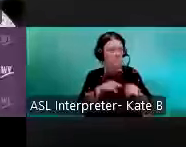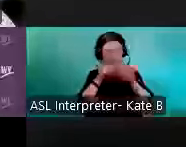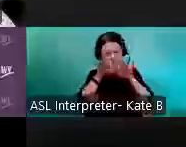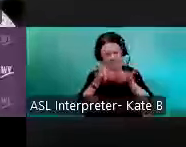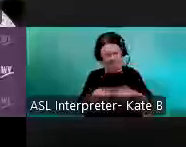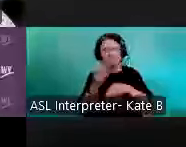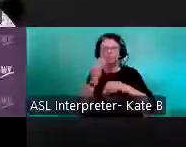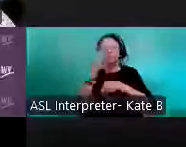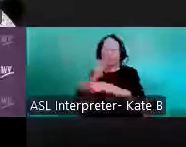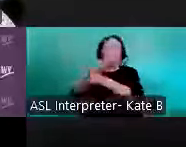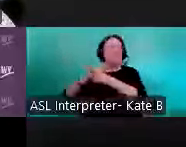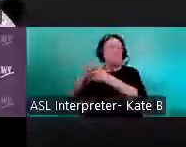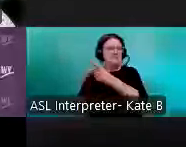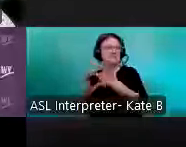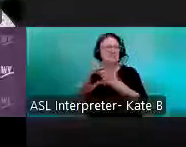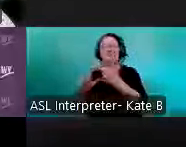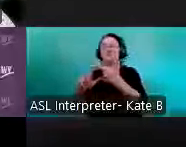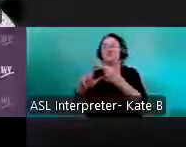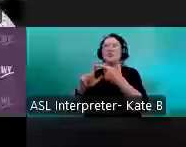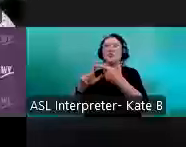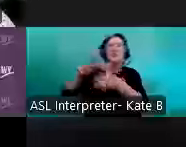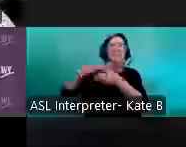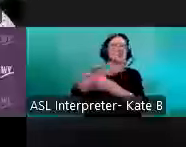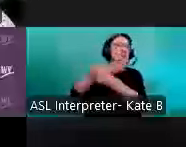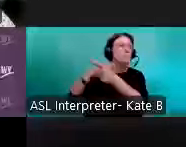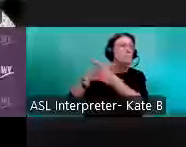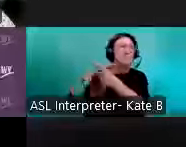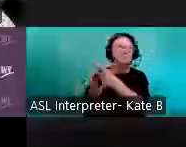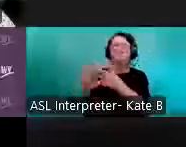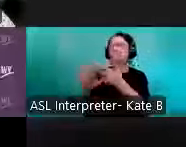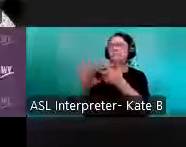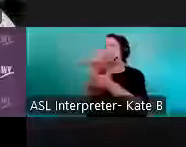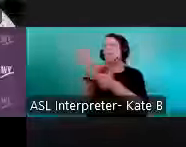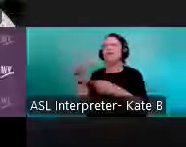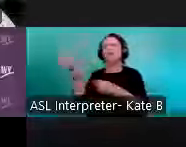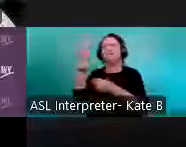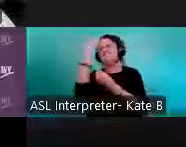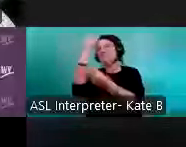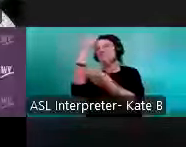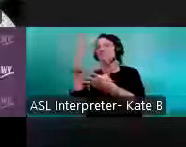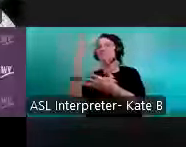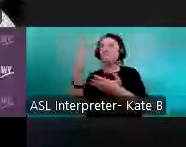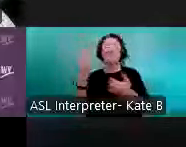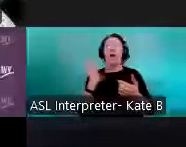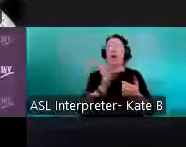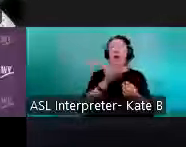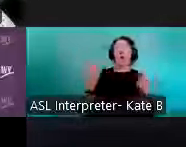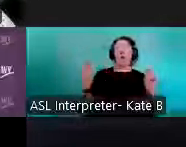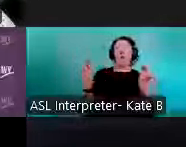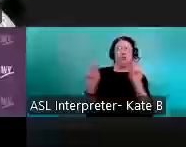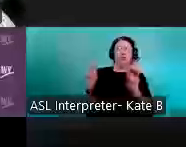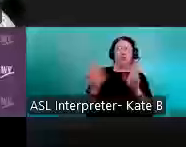with legislators, with the Elections Commission, other stakeholders about how we can improve our